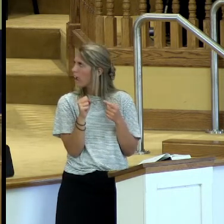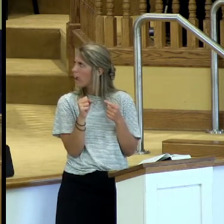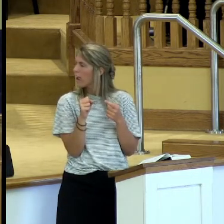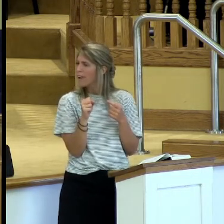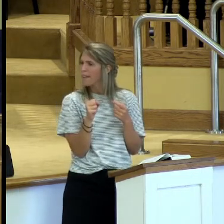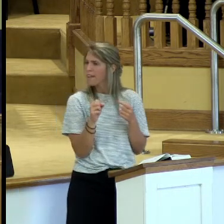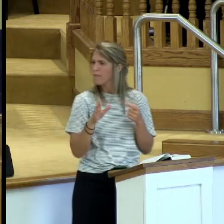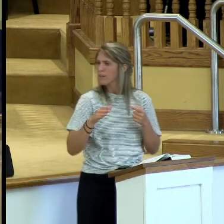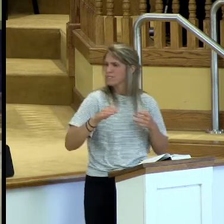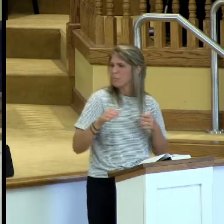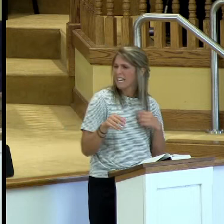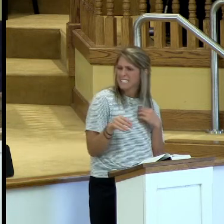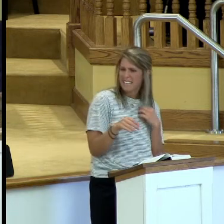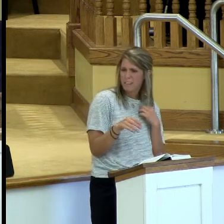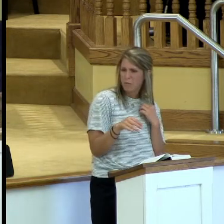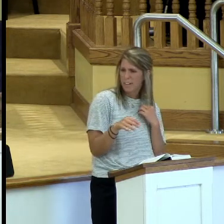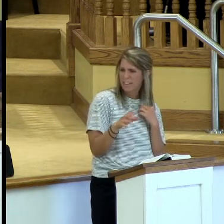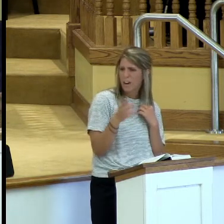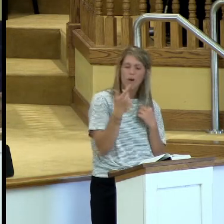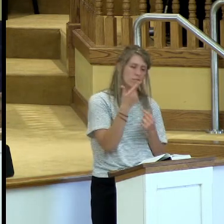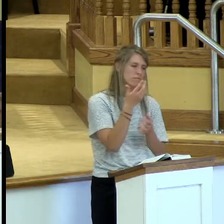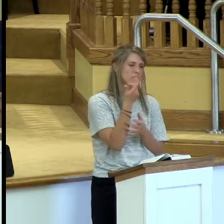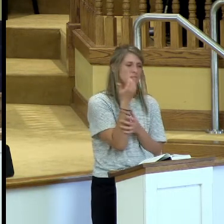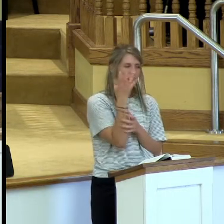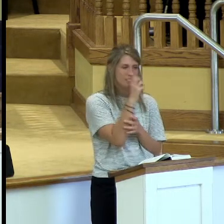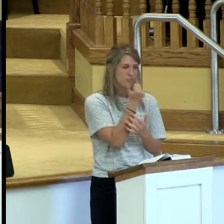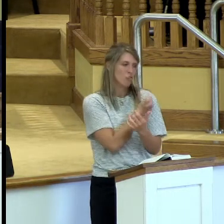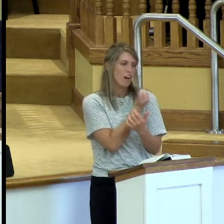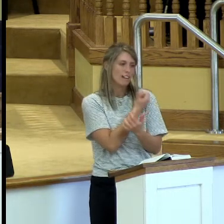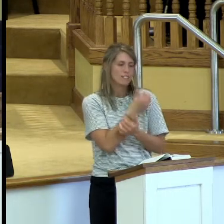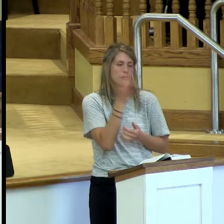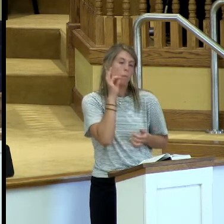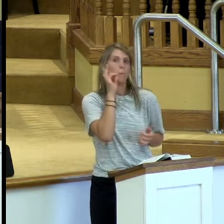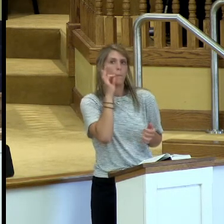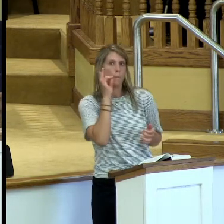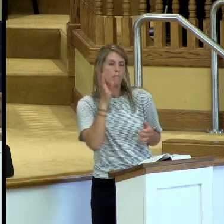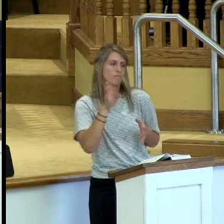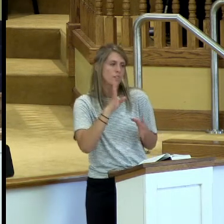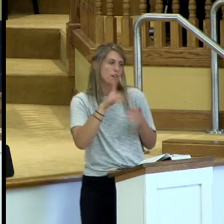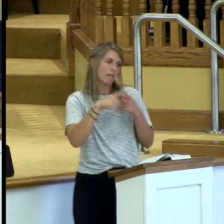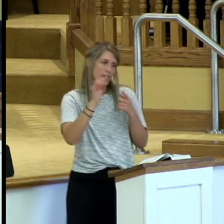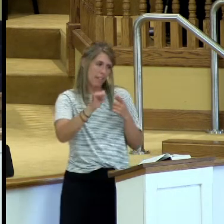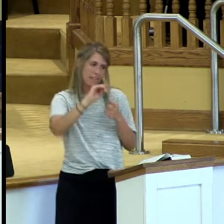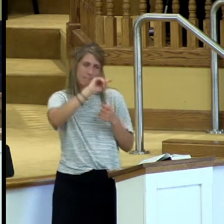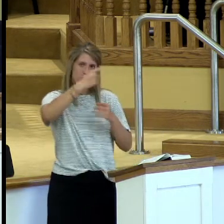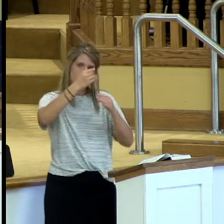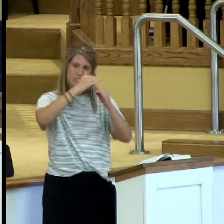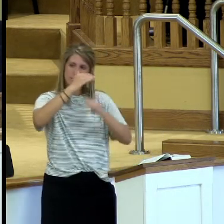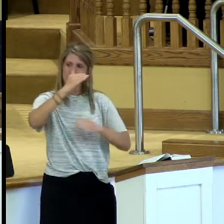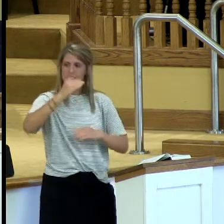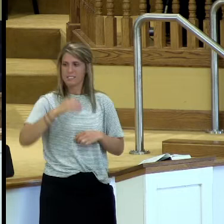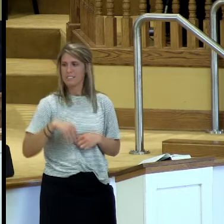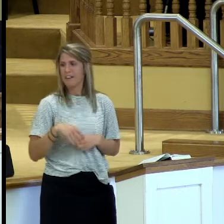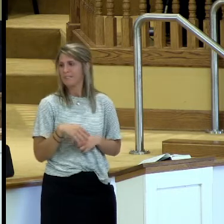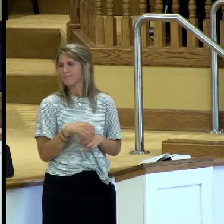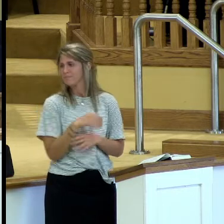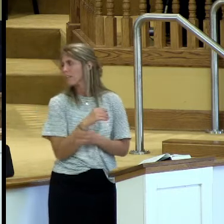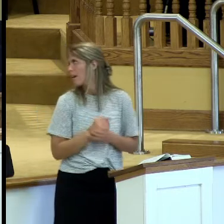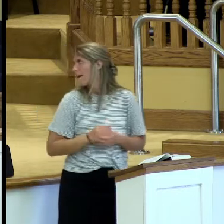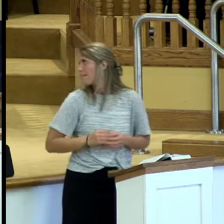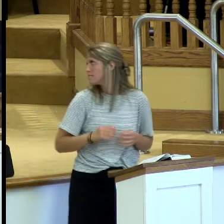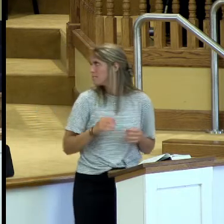Right? Because that's what's going to rebuild our nation, is marijuana. Wrong Mary. Oh, come